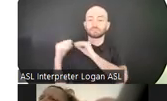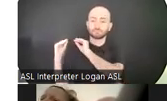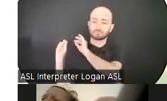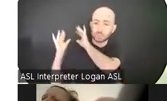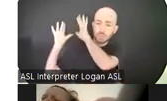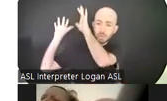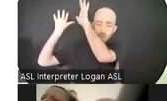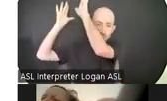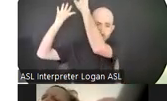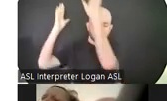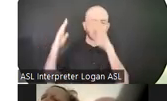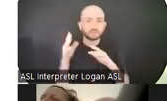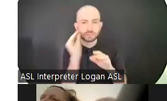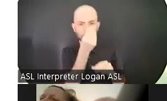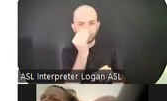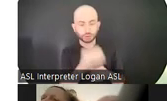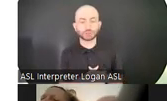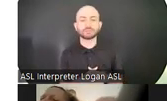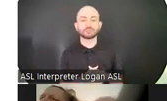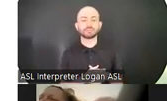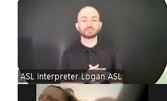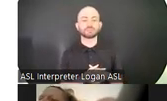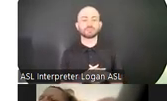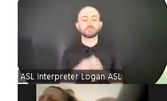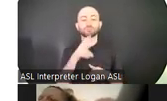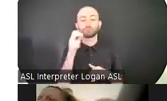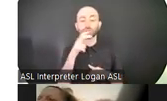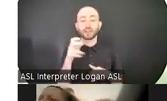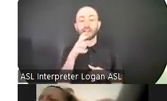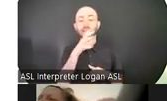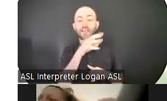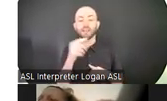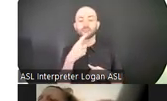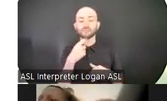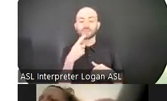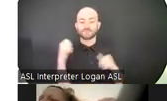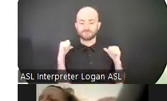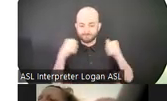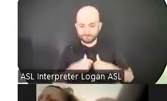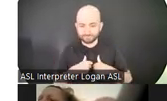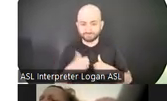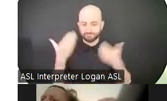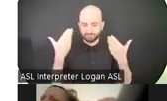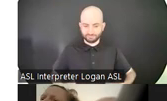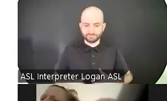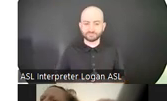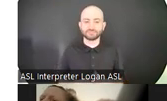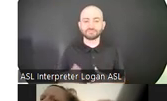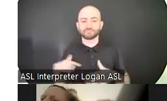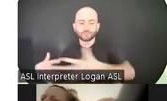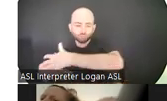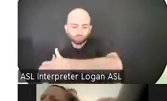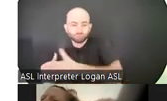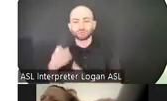i am wearing blue jeans and a red plaid fleece and am hugging my dog the top half of my